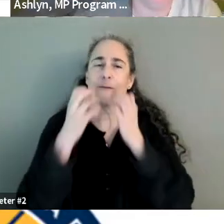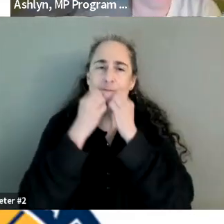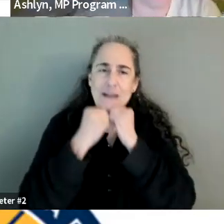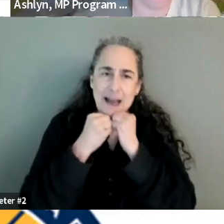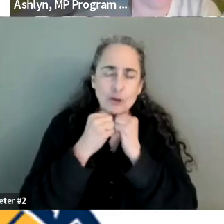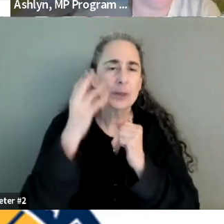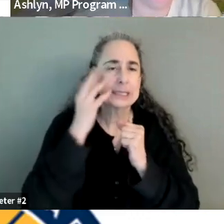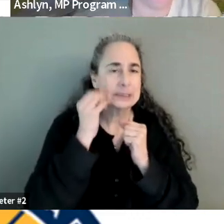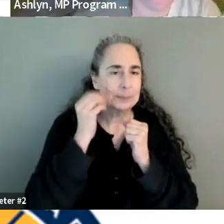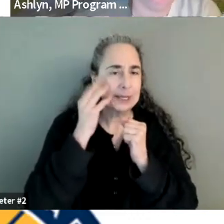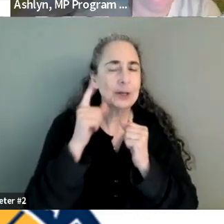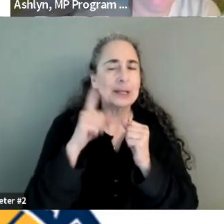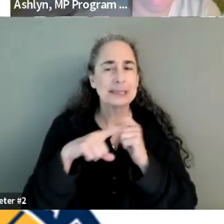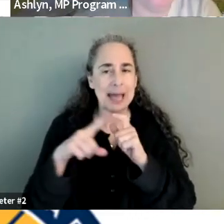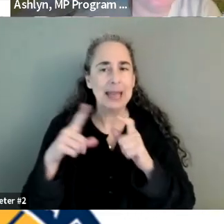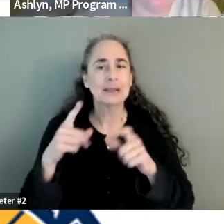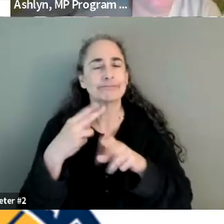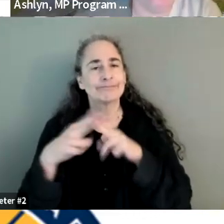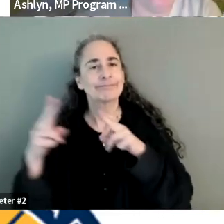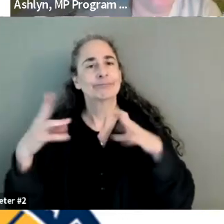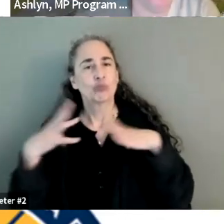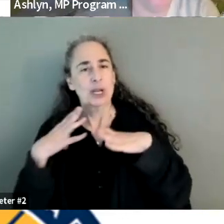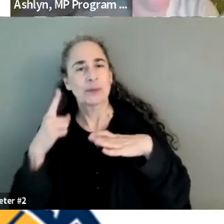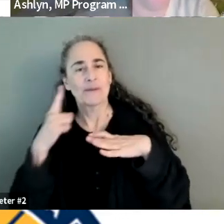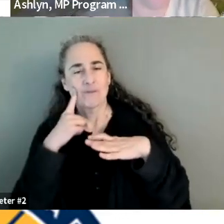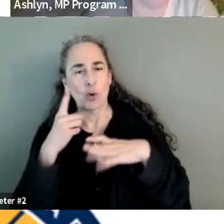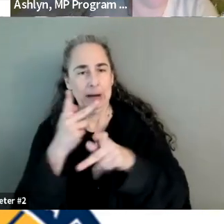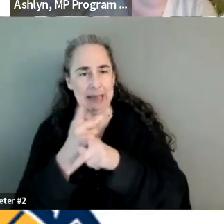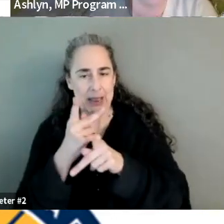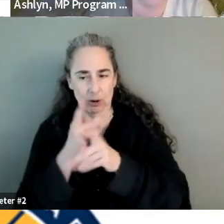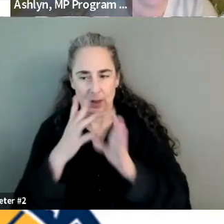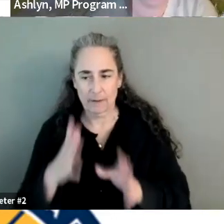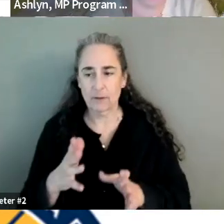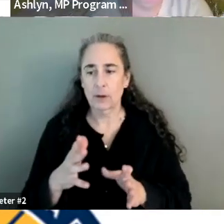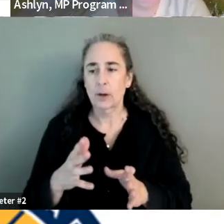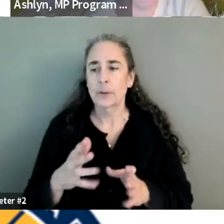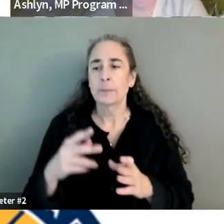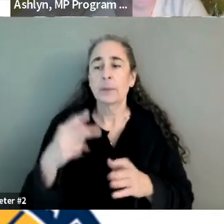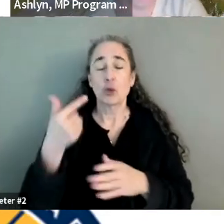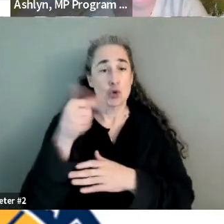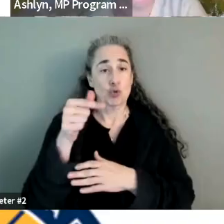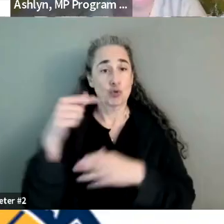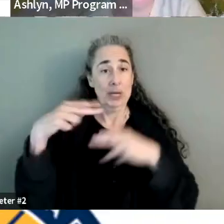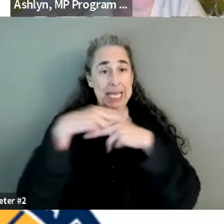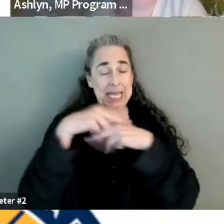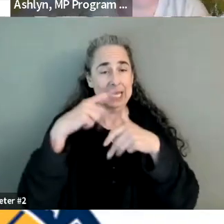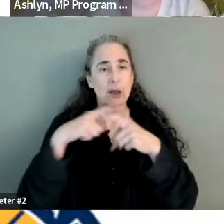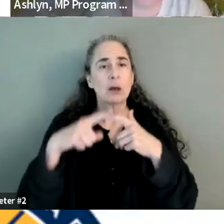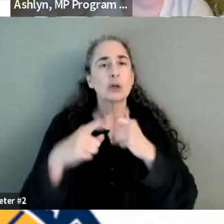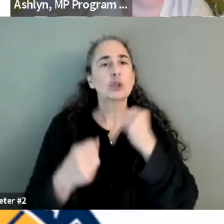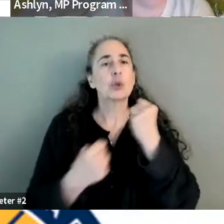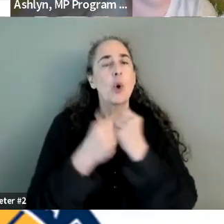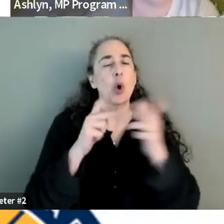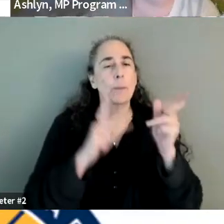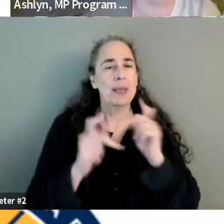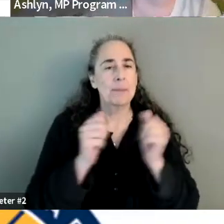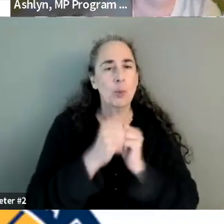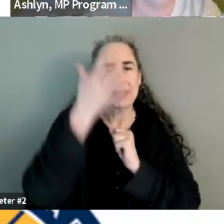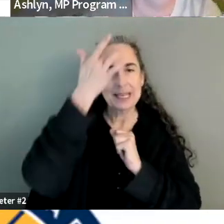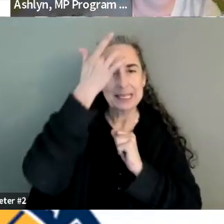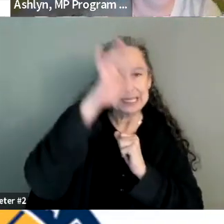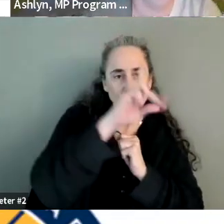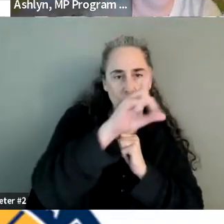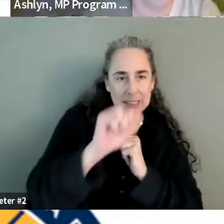The programs marked in green on the slide, those support participants with intellectual and developmental